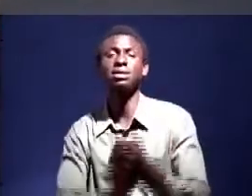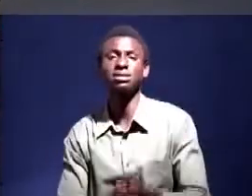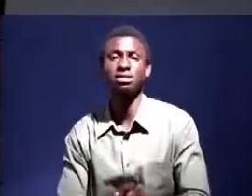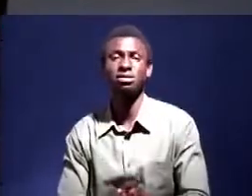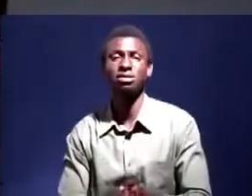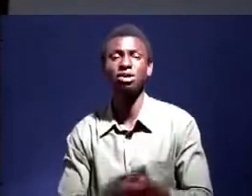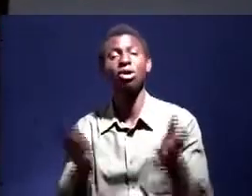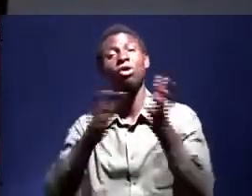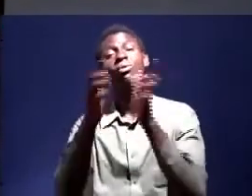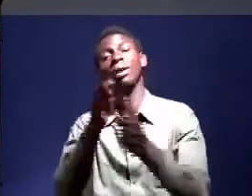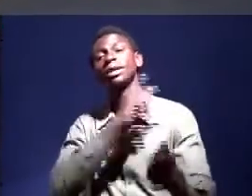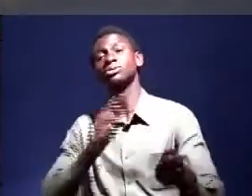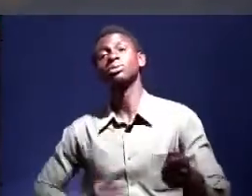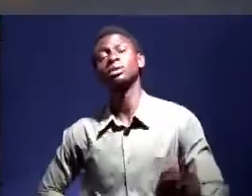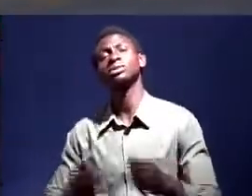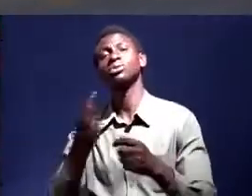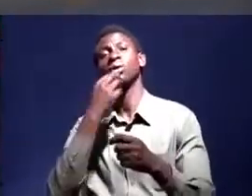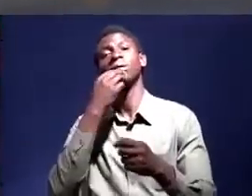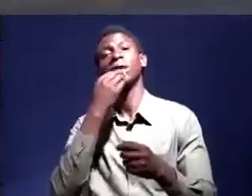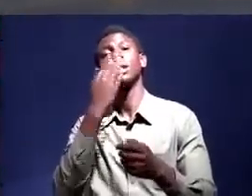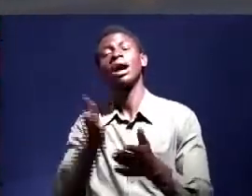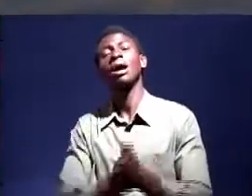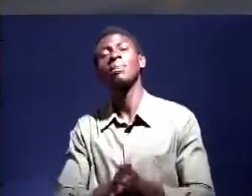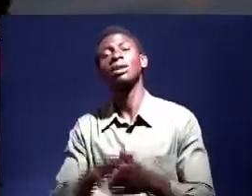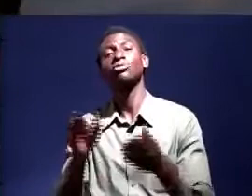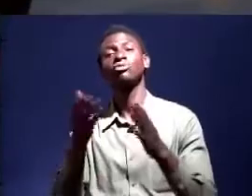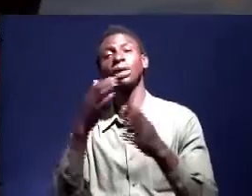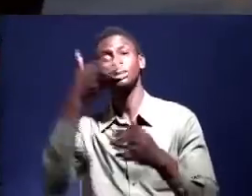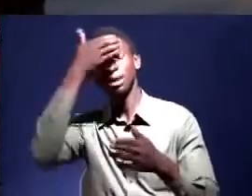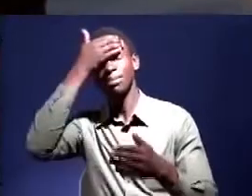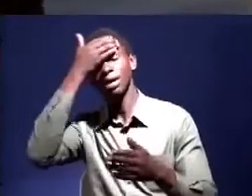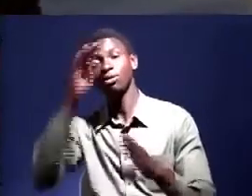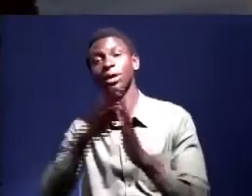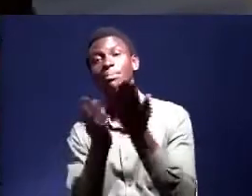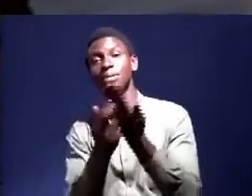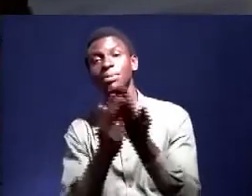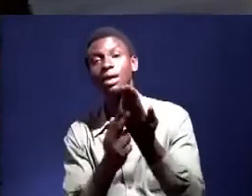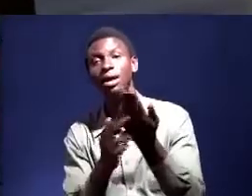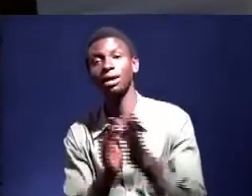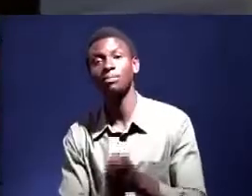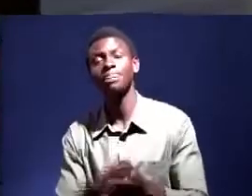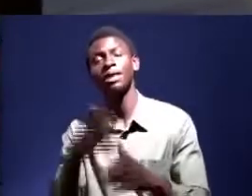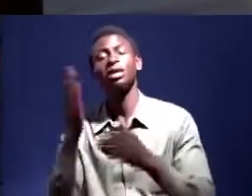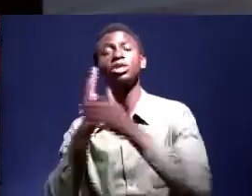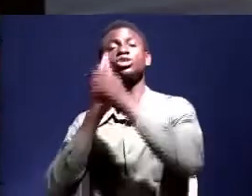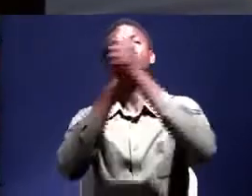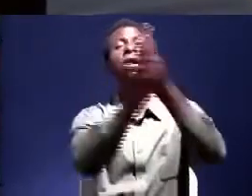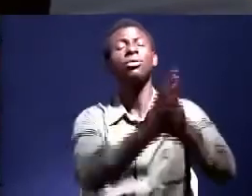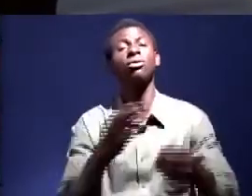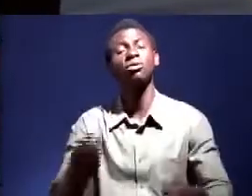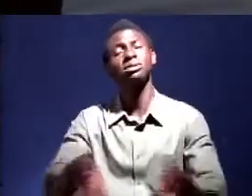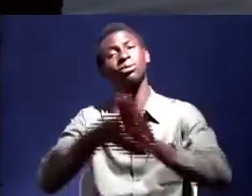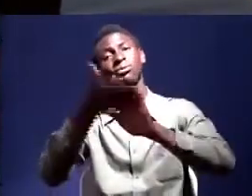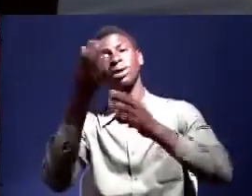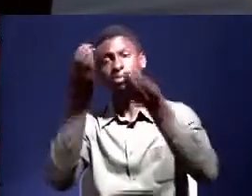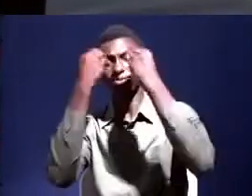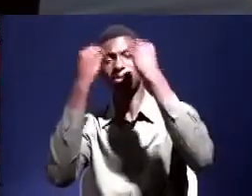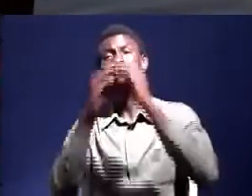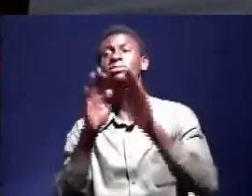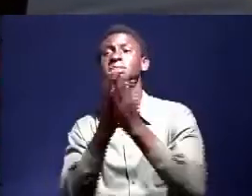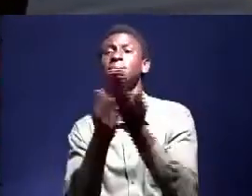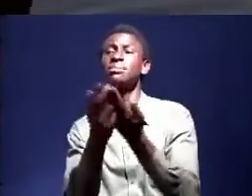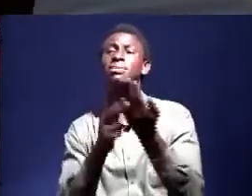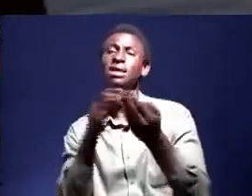Ni habari juu ya Sabato ya Biblia. That led them to start studying their Bibles. Hicho kikawaongoza kuanza kujifunza Biblia zao. And these